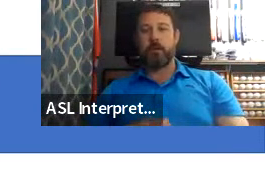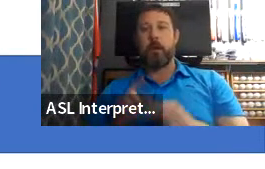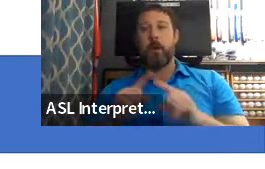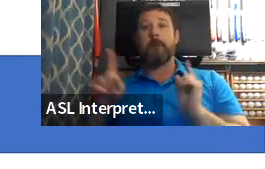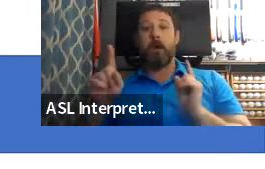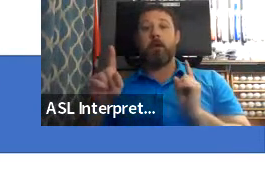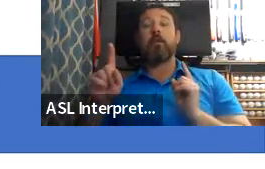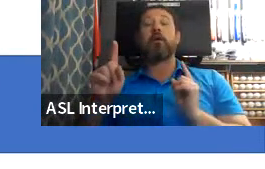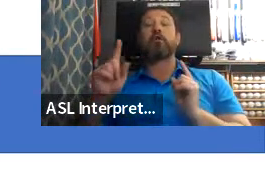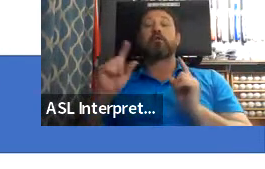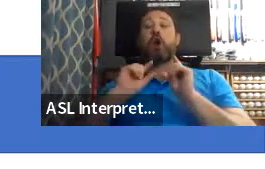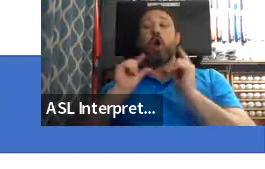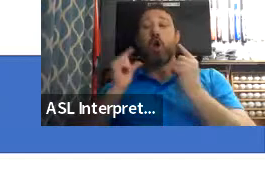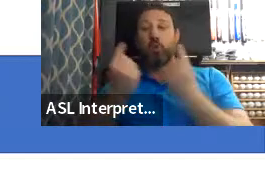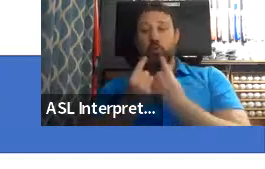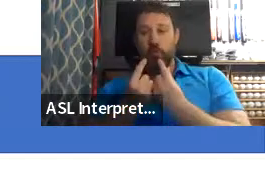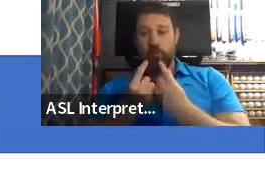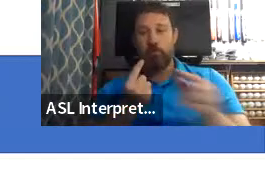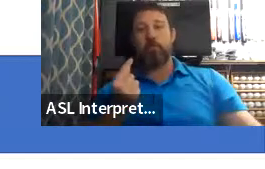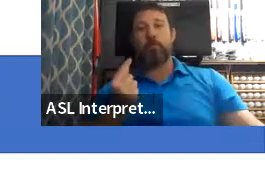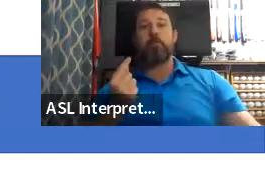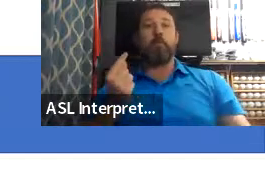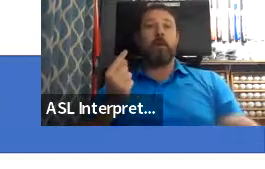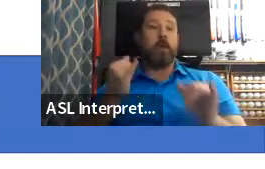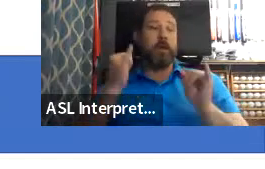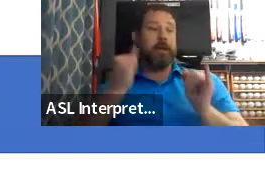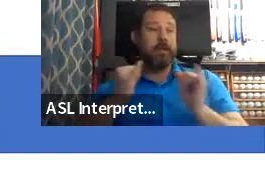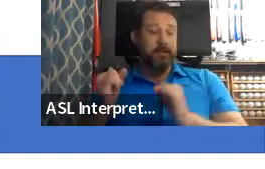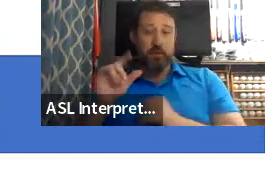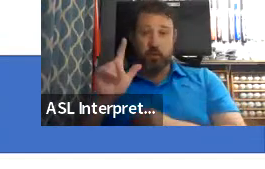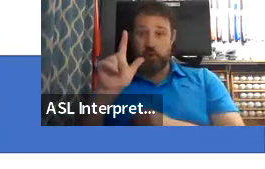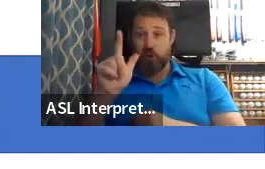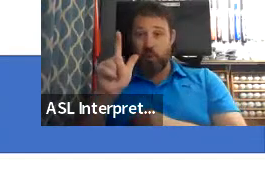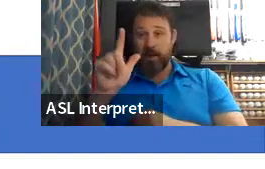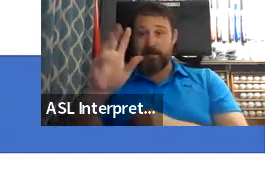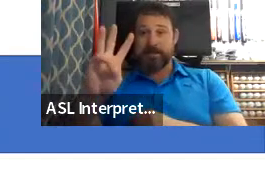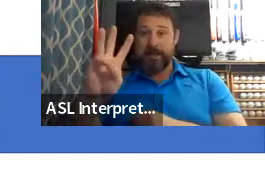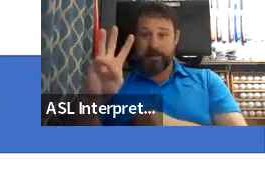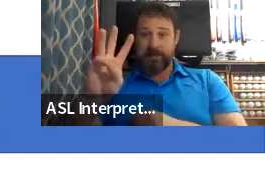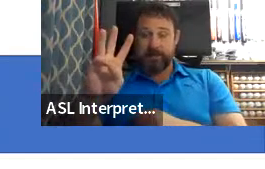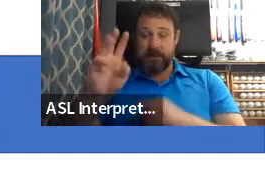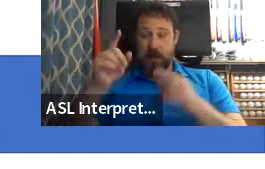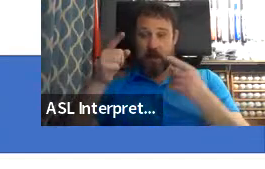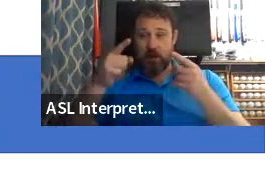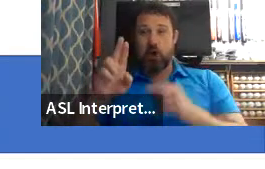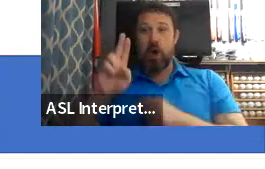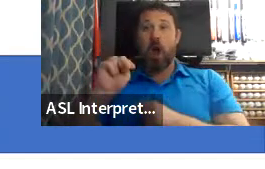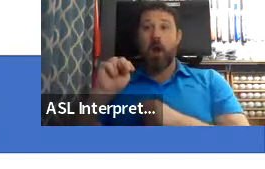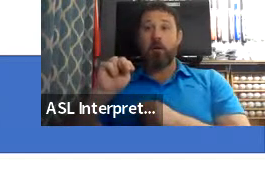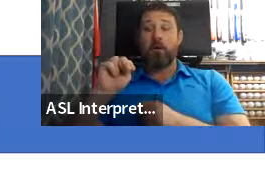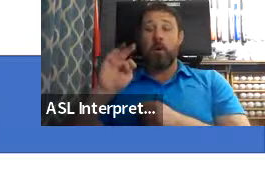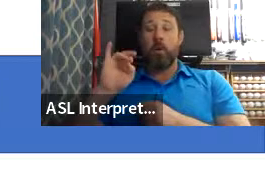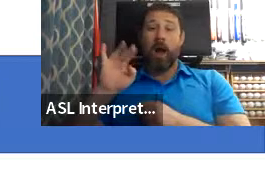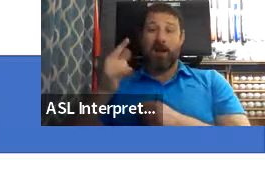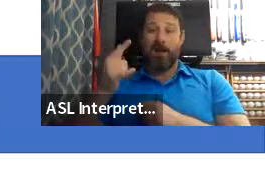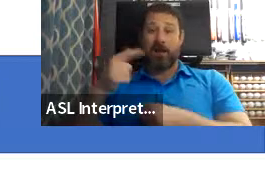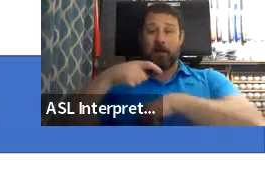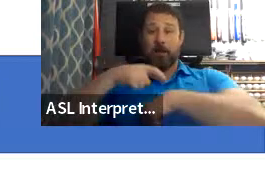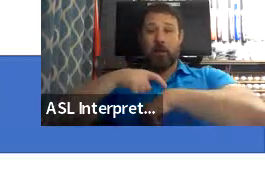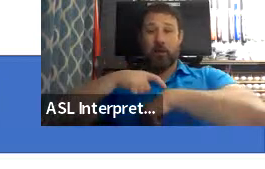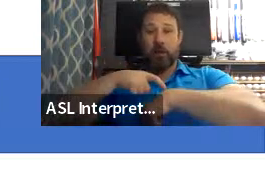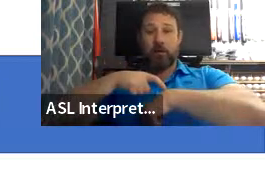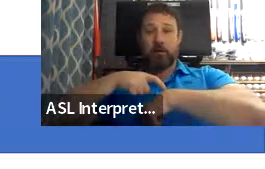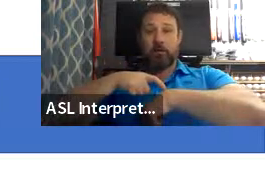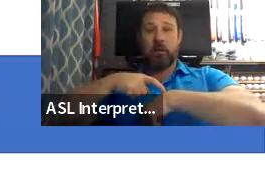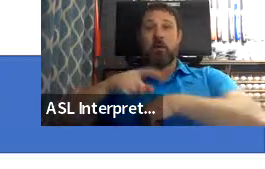there is a group where, so individuals turning 26, during the unwinding period, their RRs will